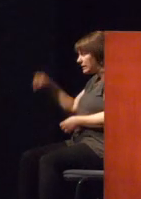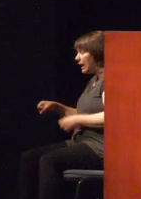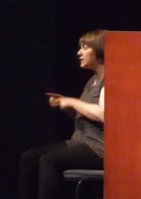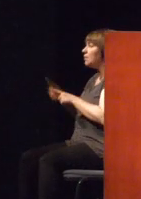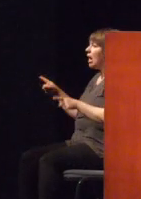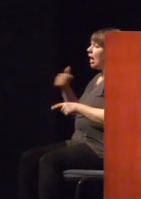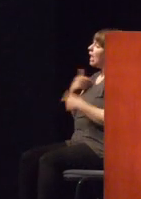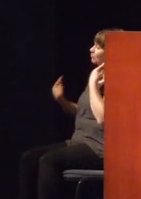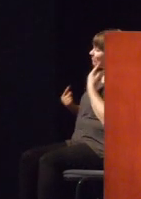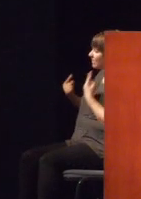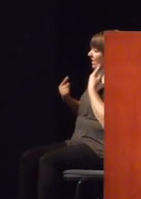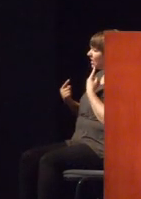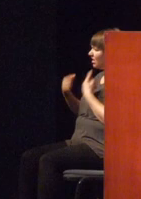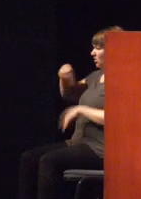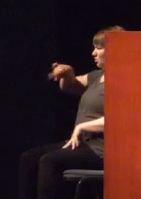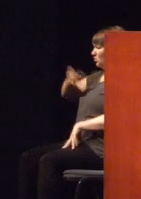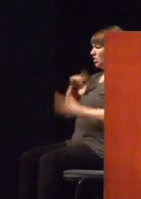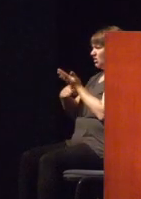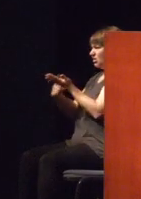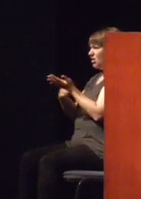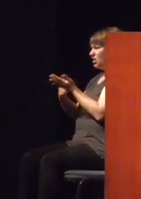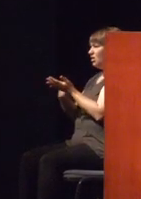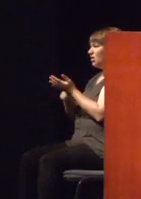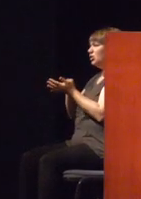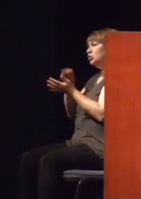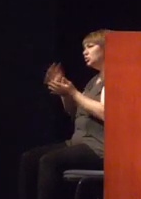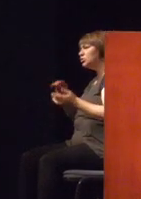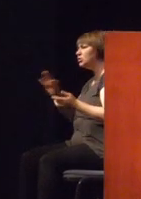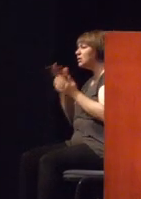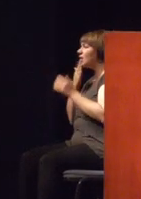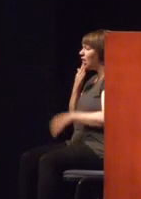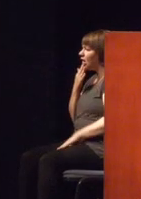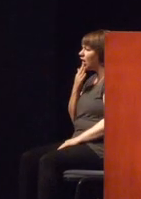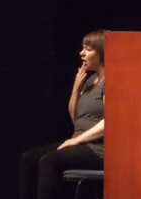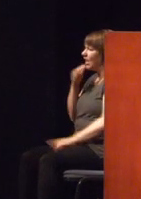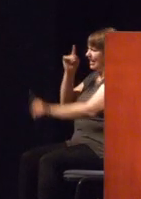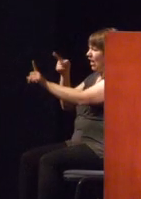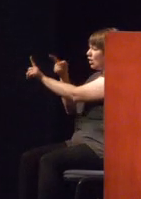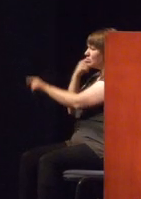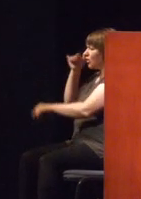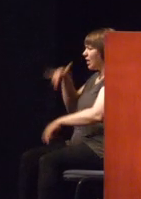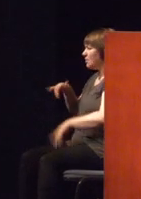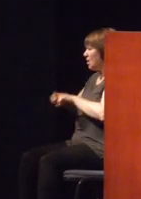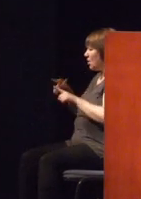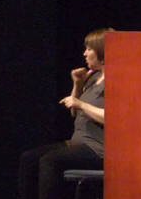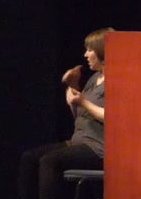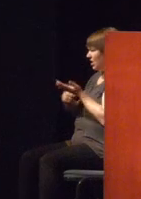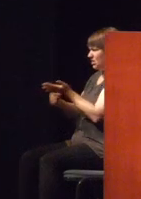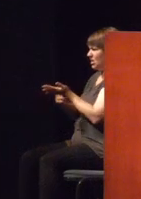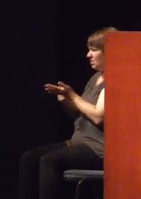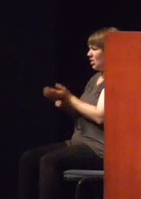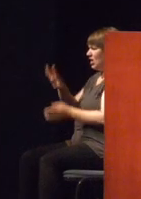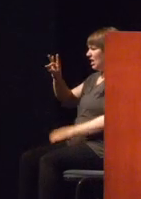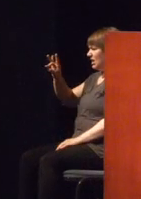found myself thinking, so we're going to talk about students of color and outcomes for students of color, but we're not going to talk about the fact that 85% of our teachers